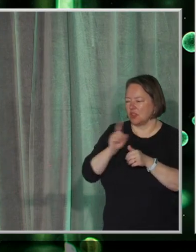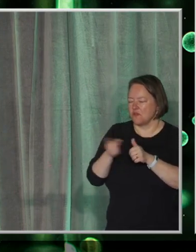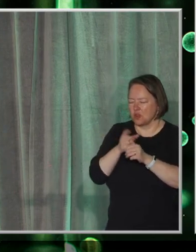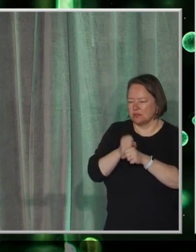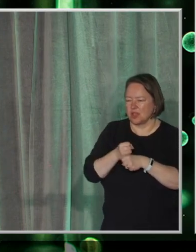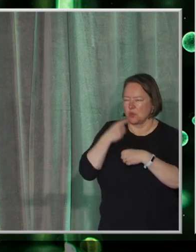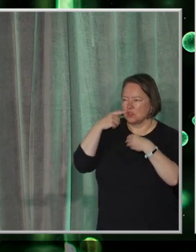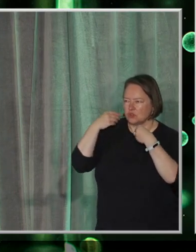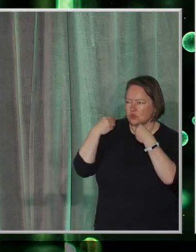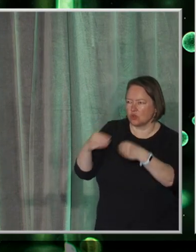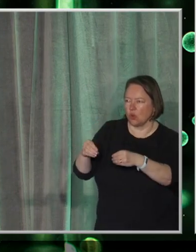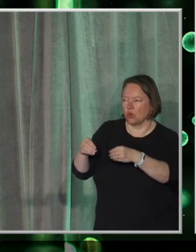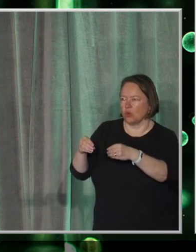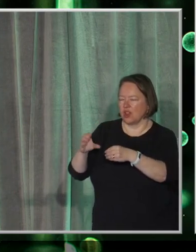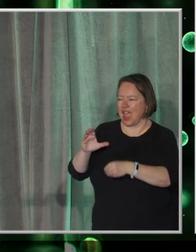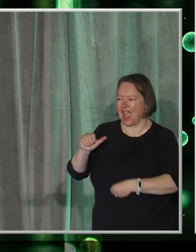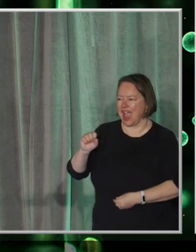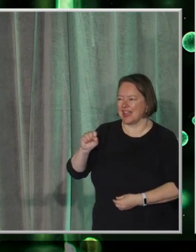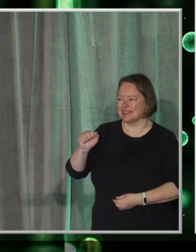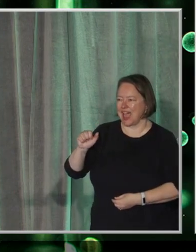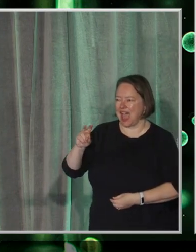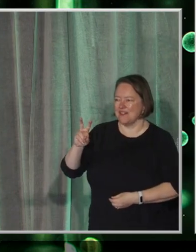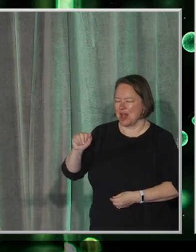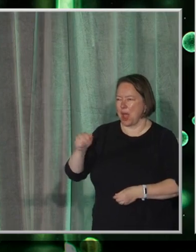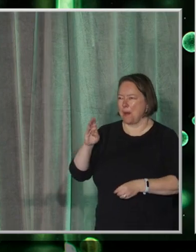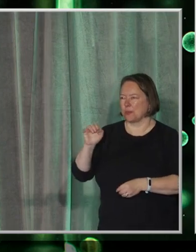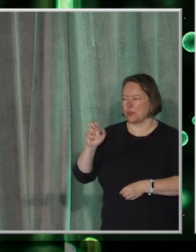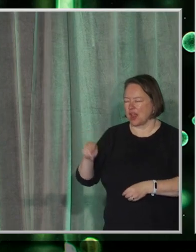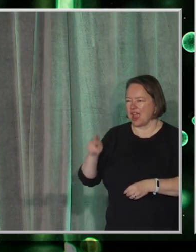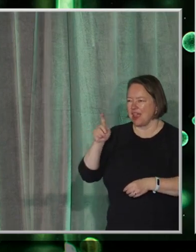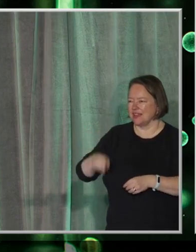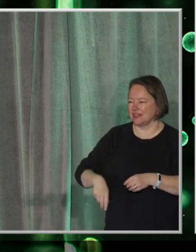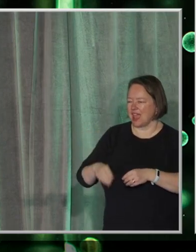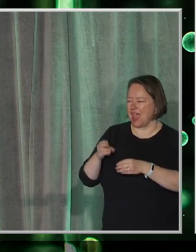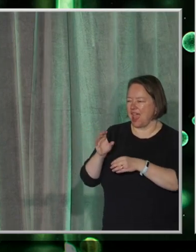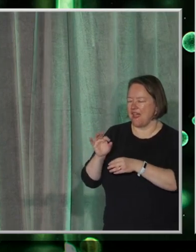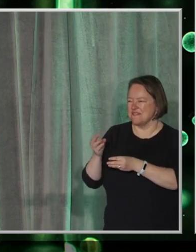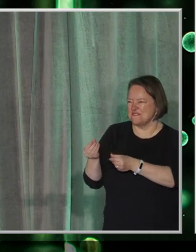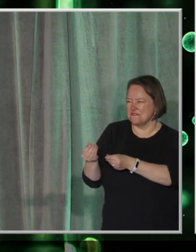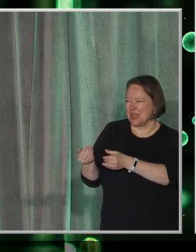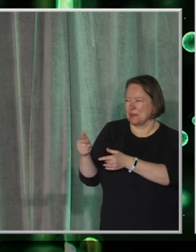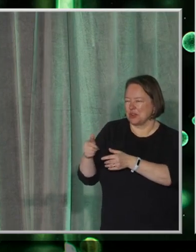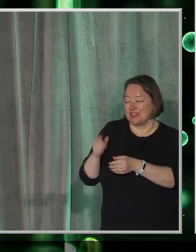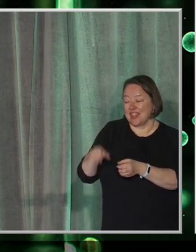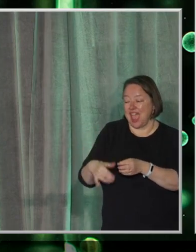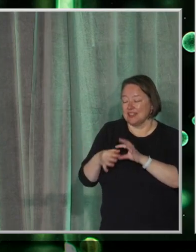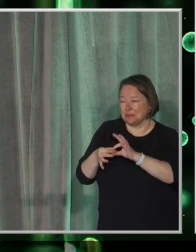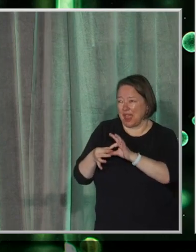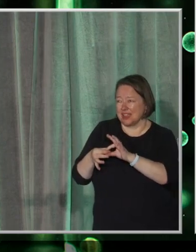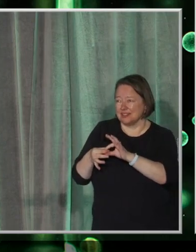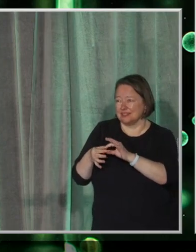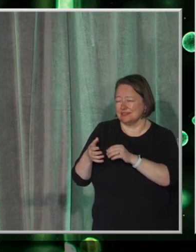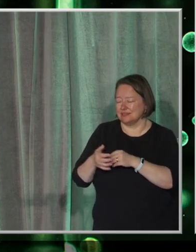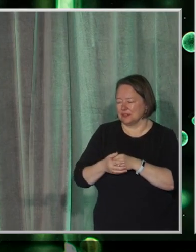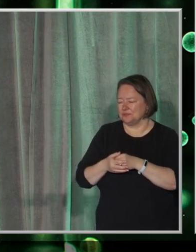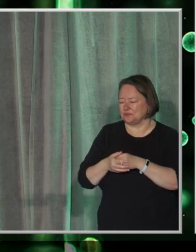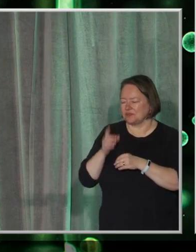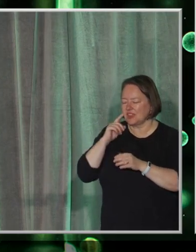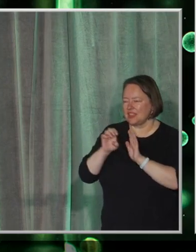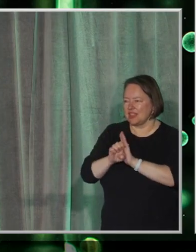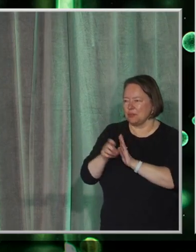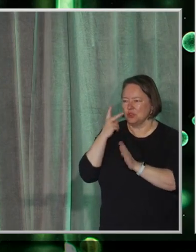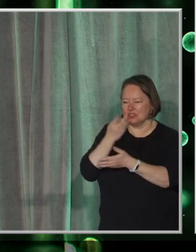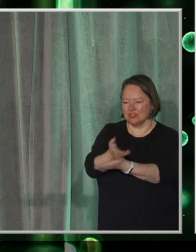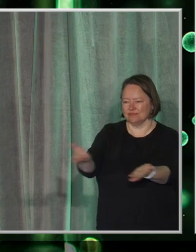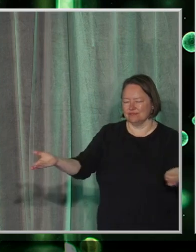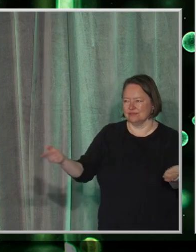We saw that the cassava bran, due to its high carbohydrate content, for itself, it is a binding material. Like for that sample you see there, we